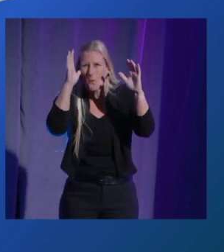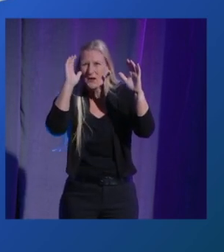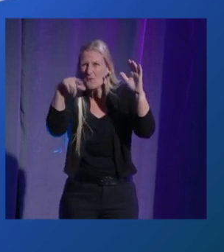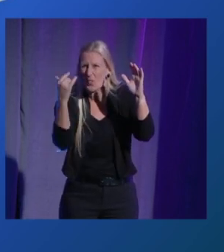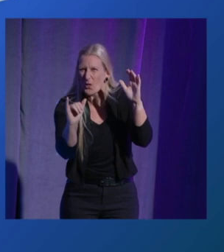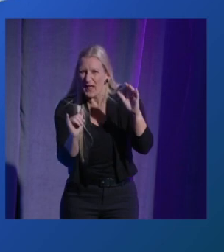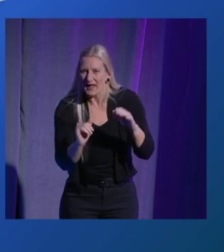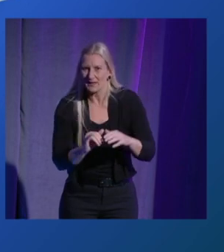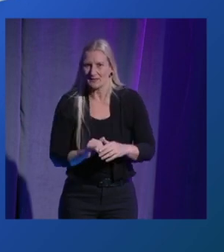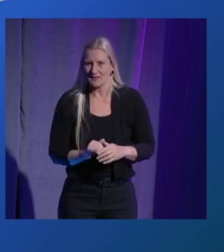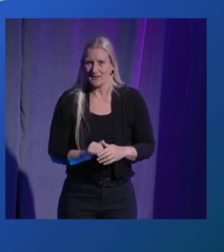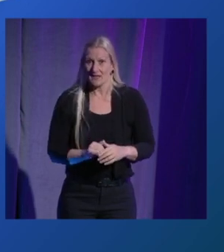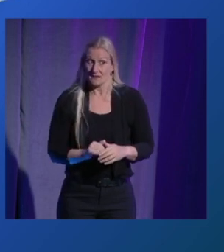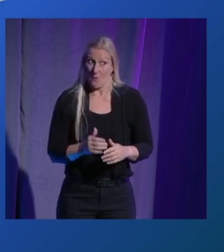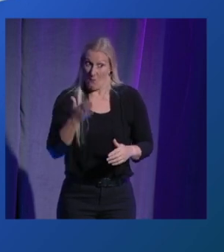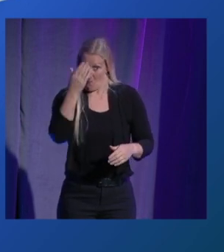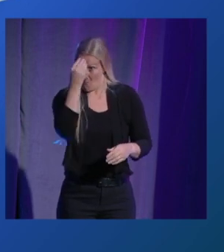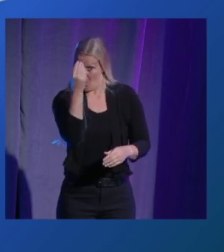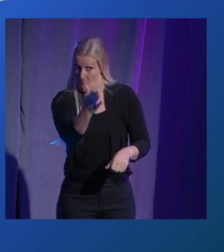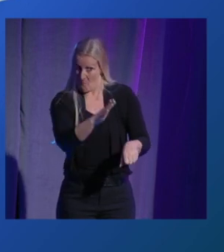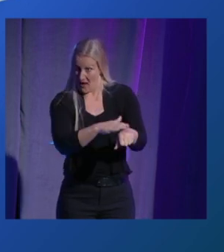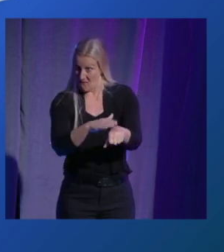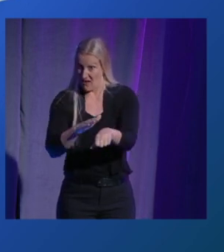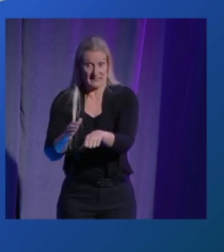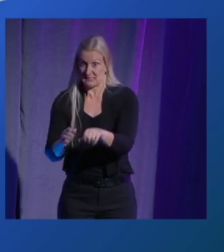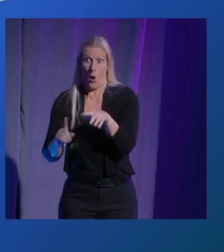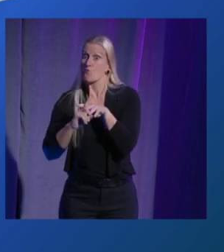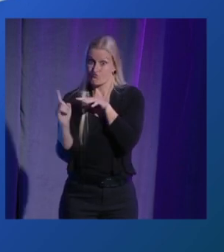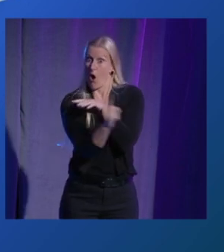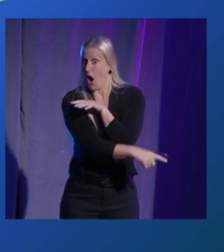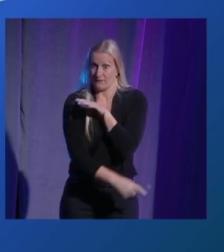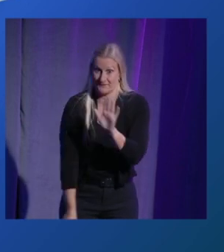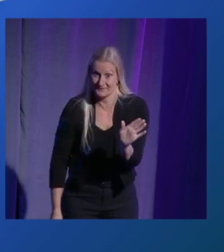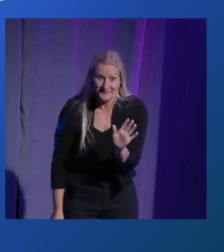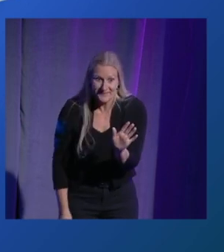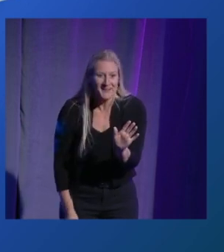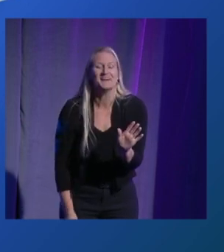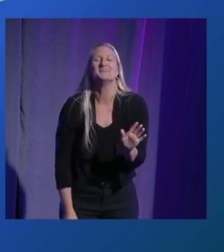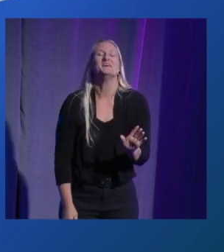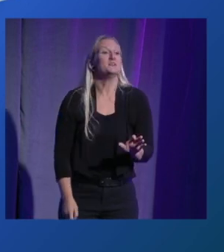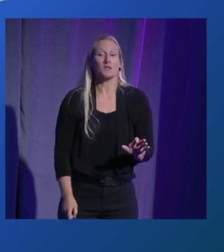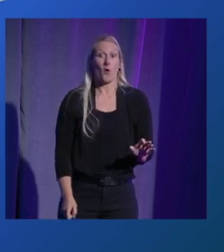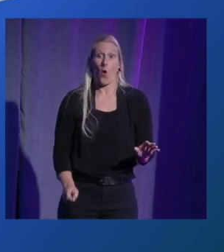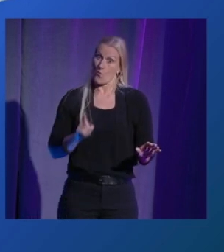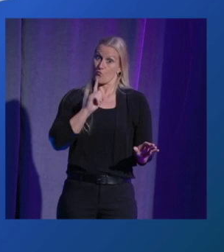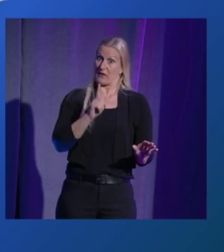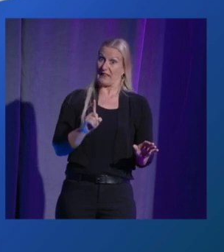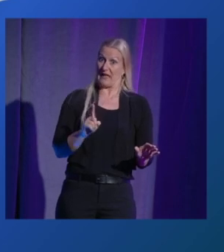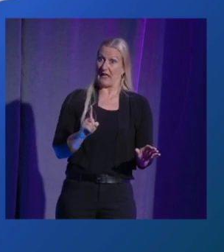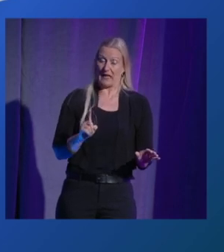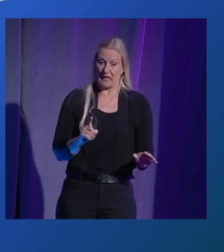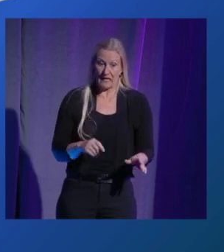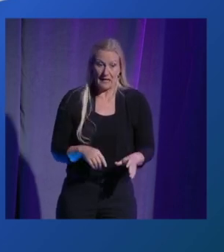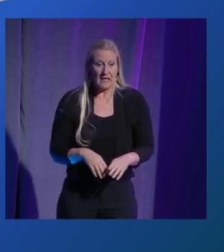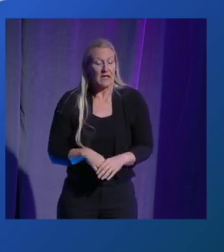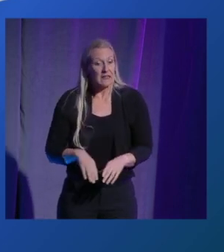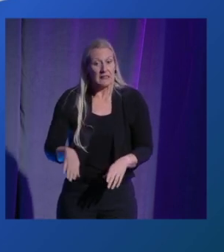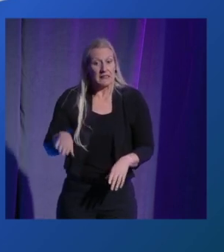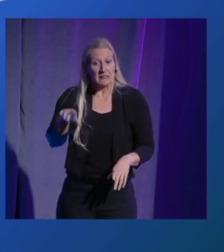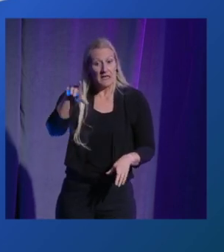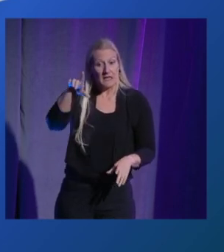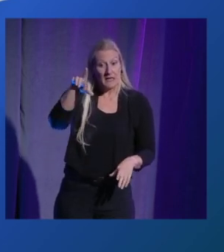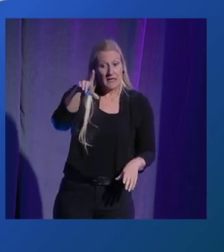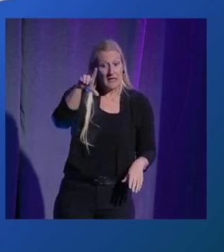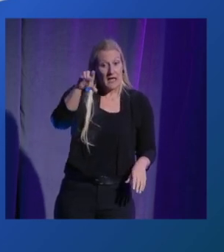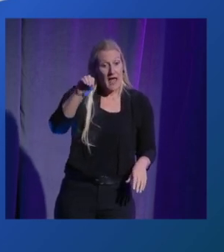run the other way I we did not see sort of as a field the llm transformation coming at the rate that